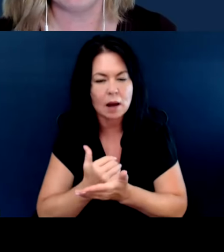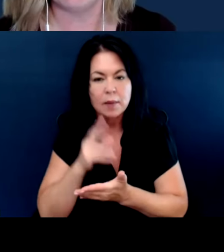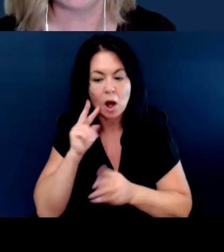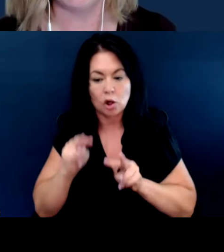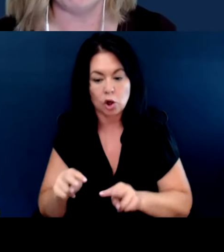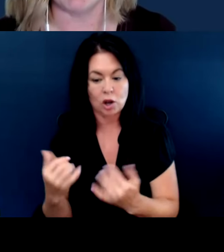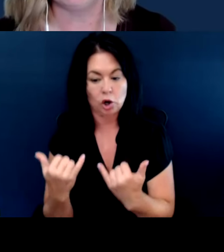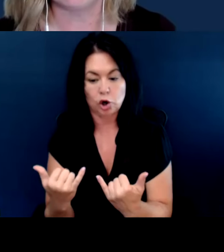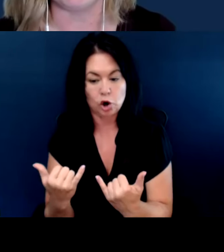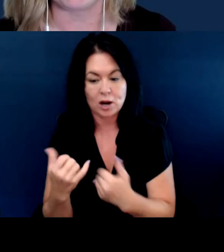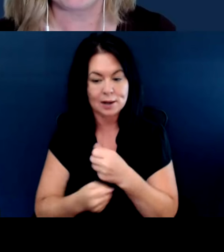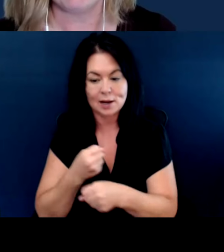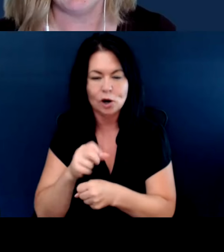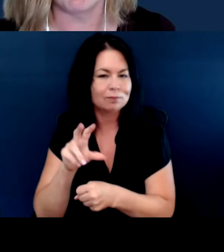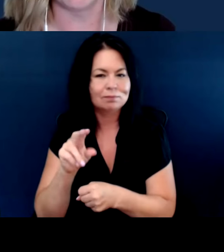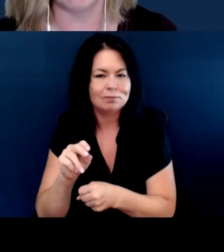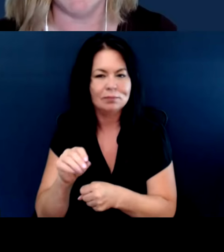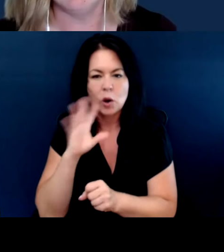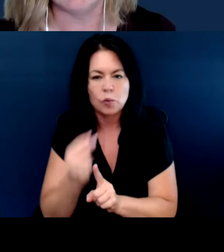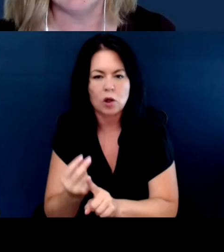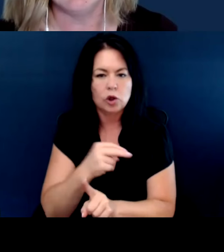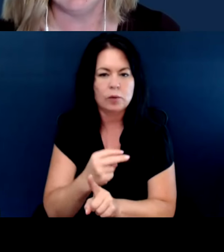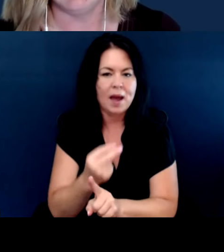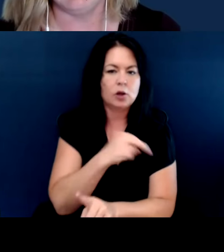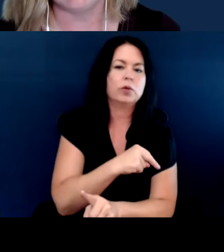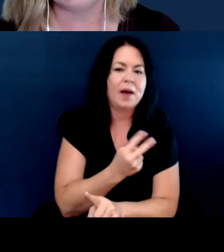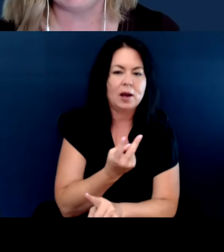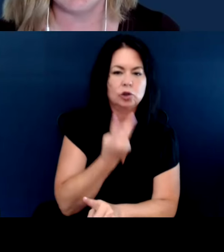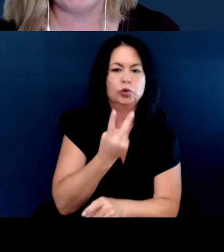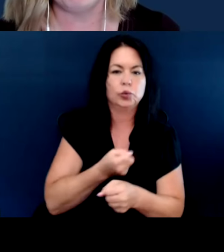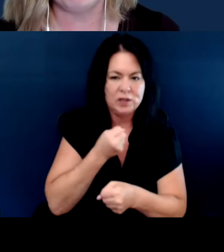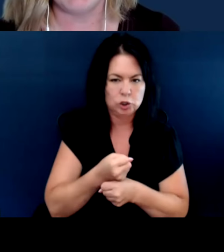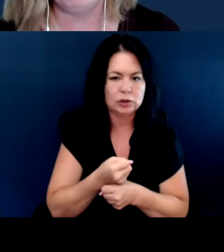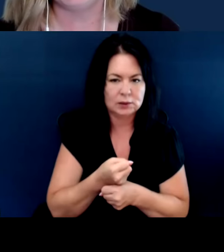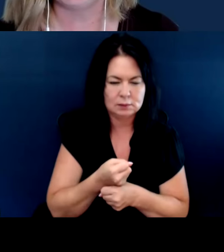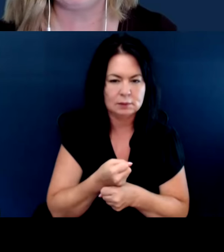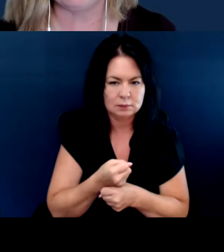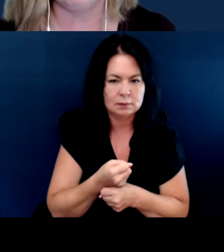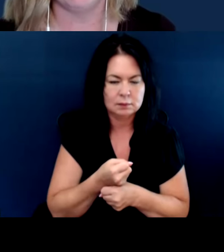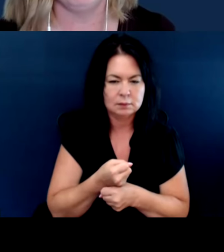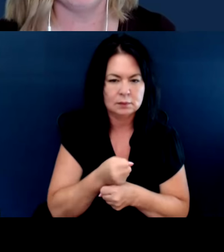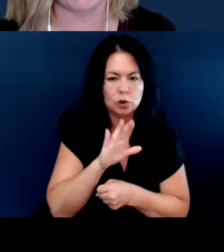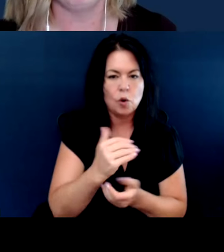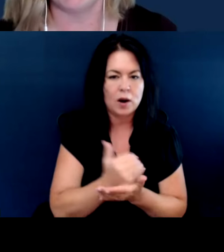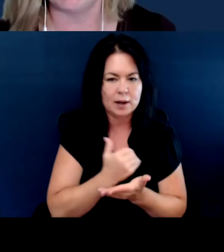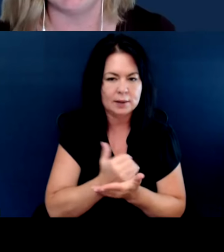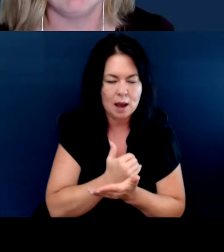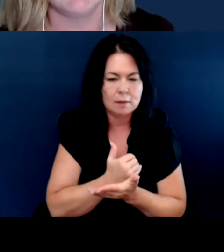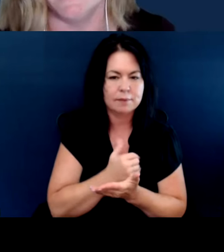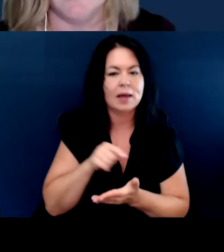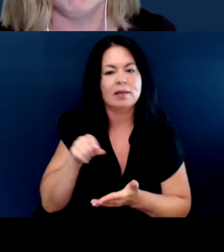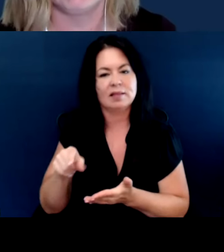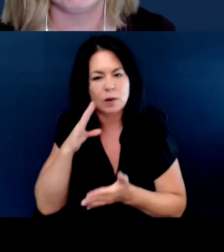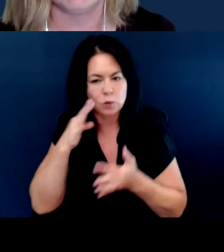Adjustment Amounts, or IRMA. And And this is pulled from your modified adjusted